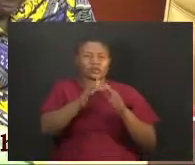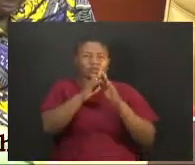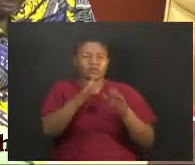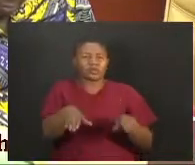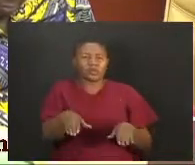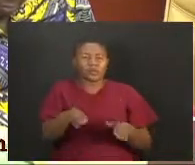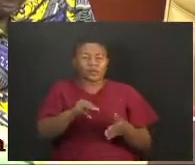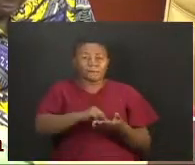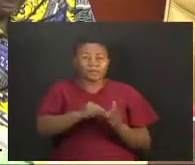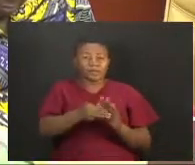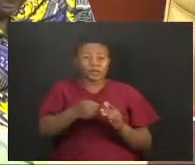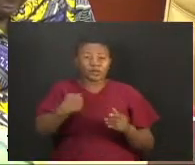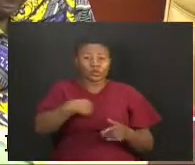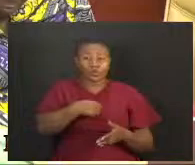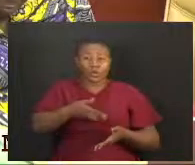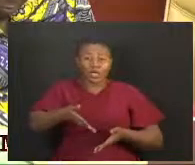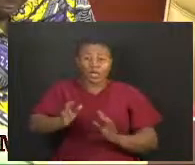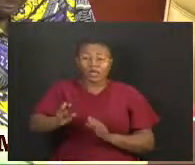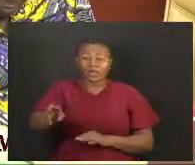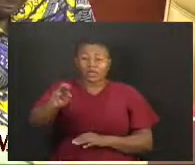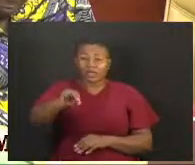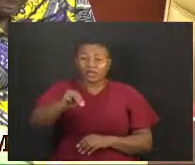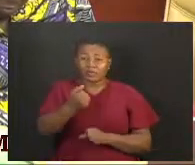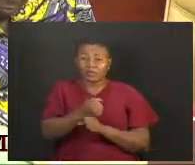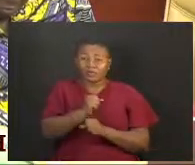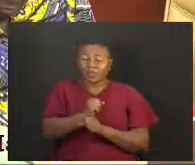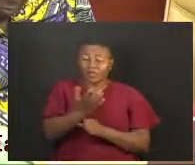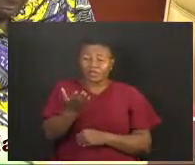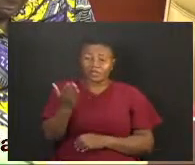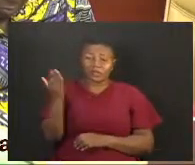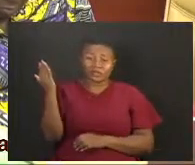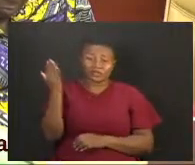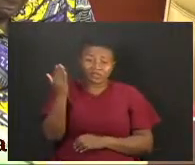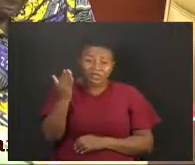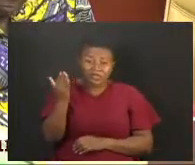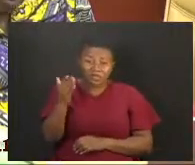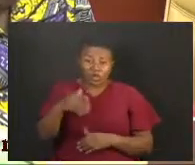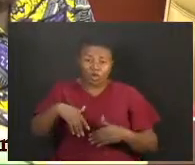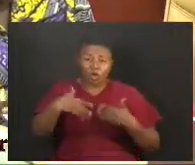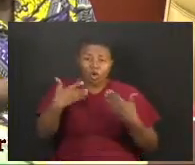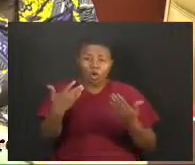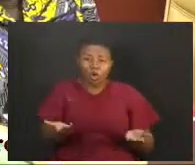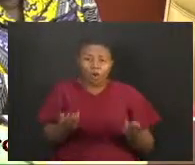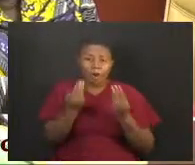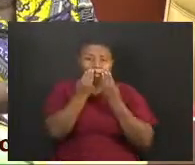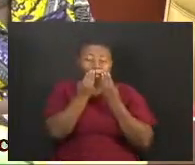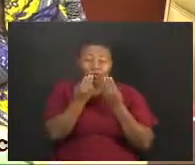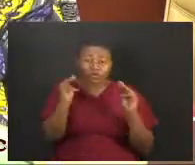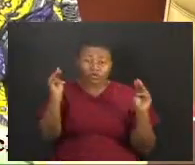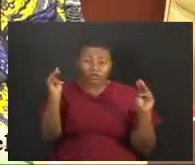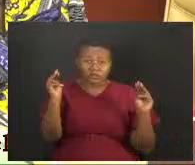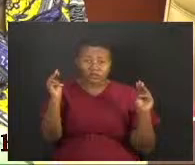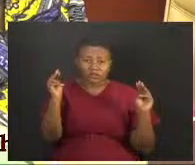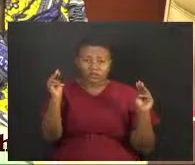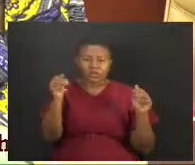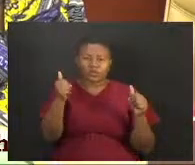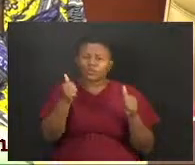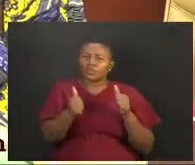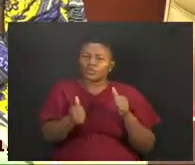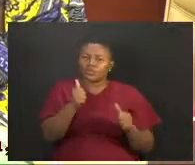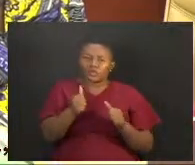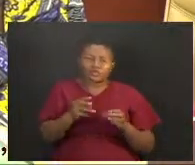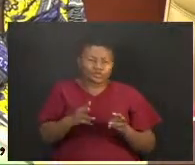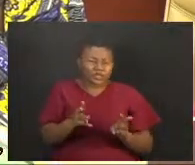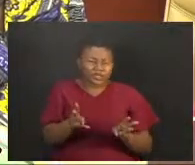allow him to make a statement, or we are going to allow him to move a motion? Is it going to be in a form of a